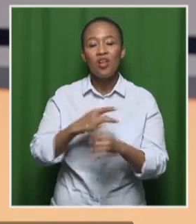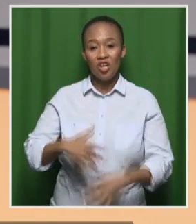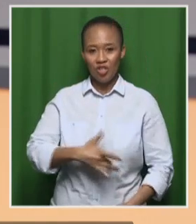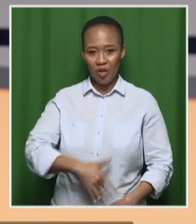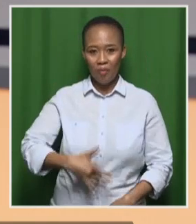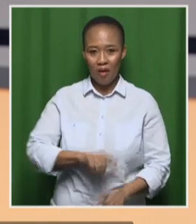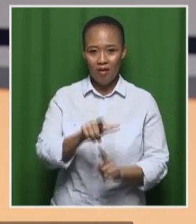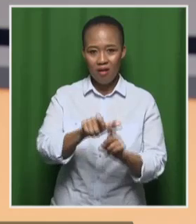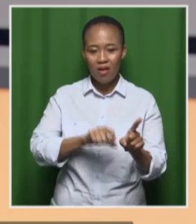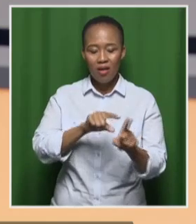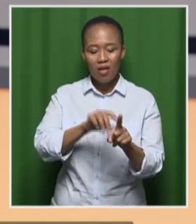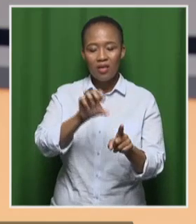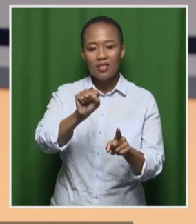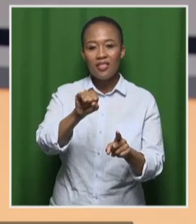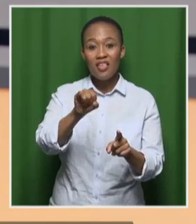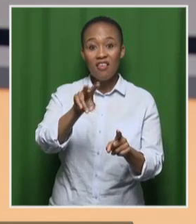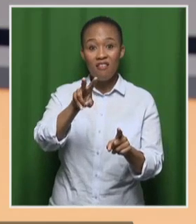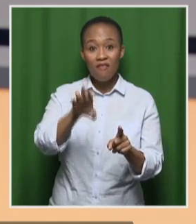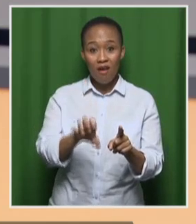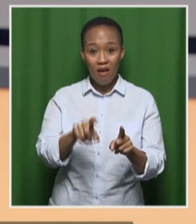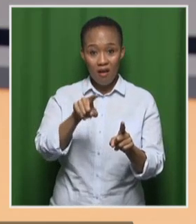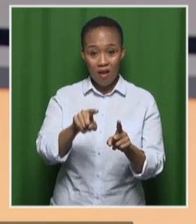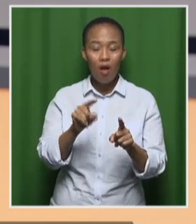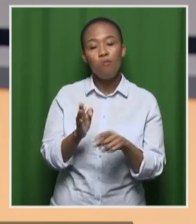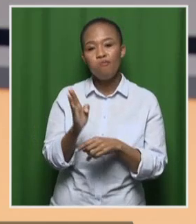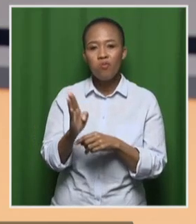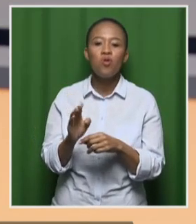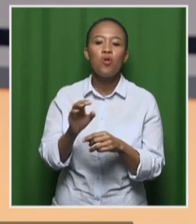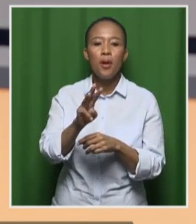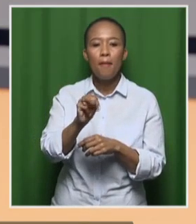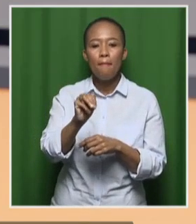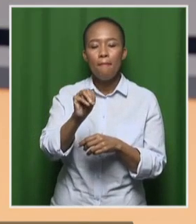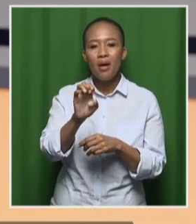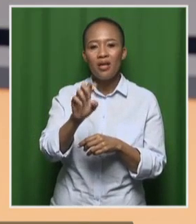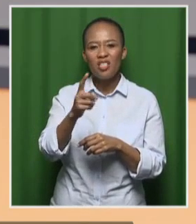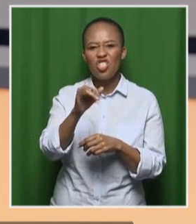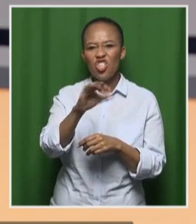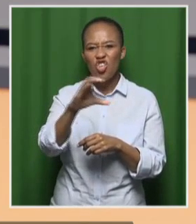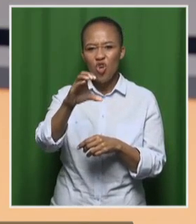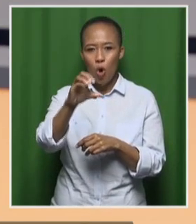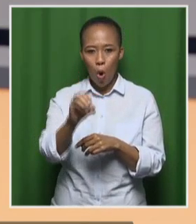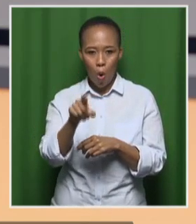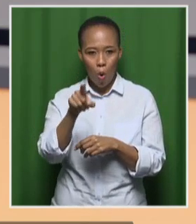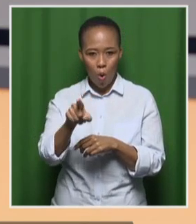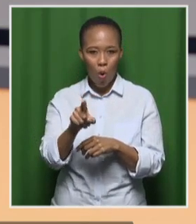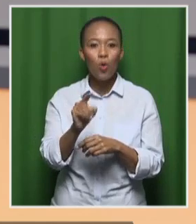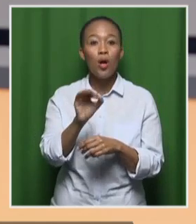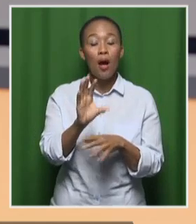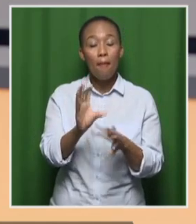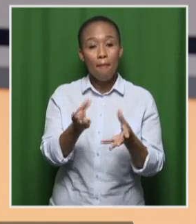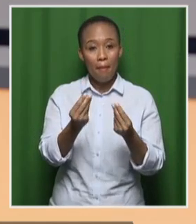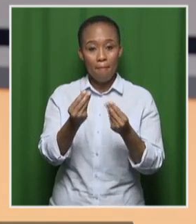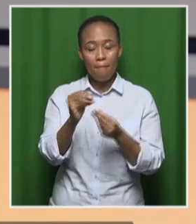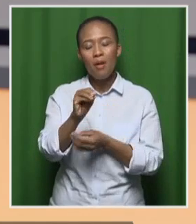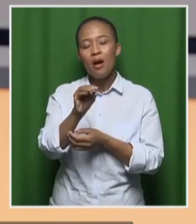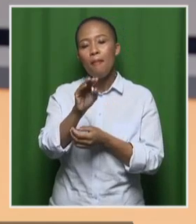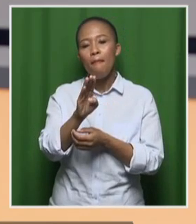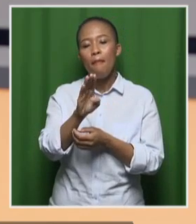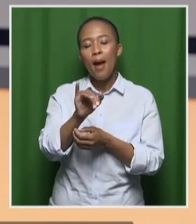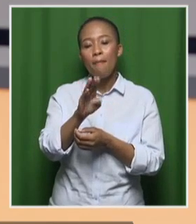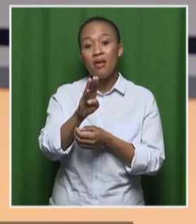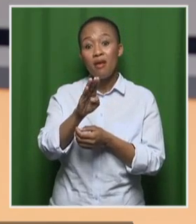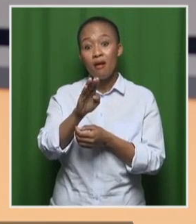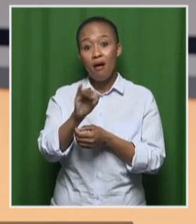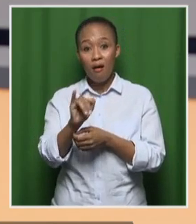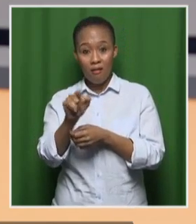floored Mexican Adrian Curiel in the 10th round to reclaim the IBF Junior Flyweight title out in Mexico.